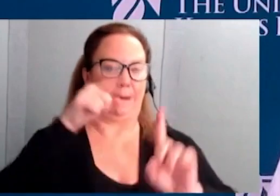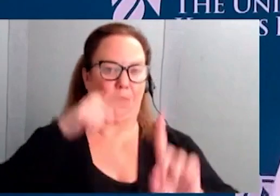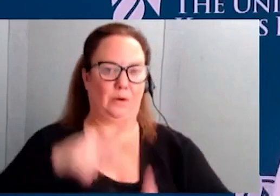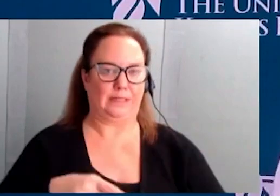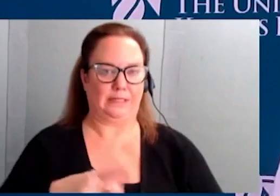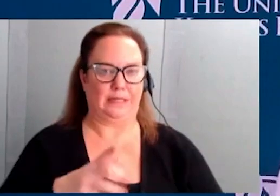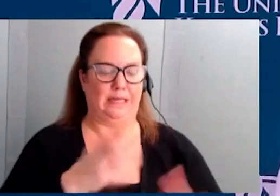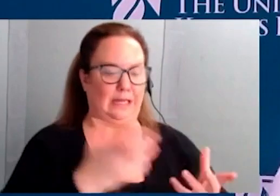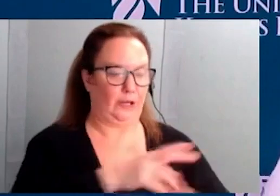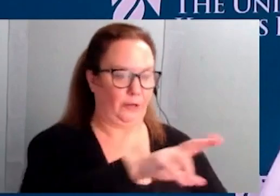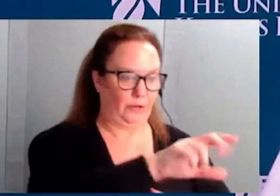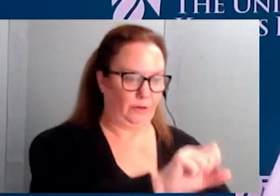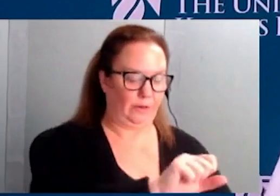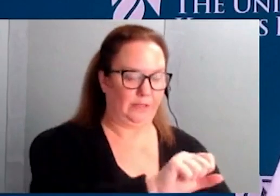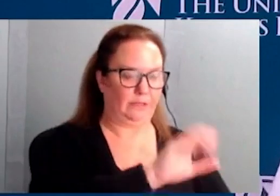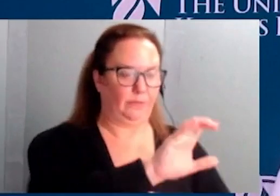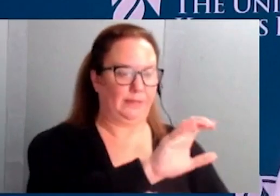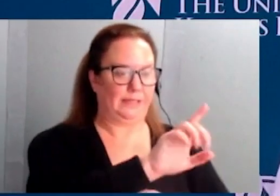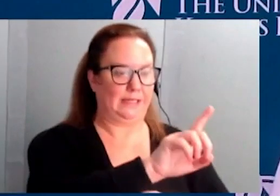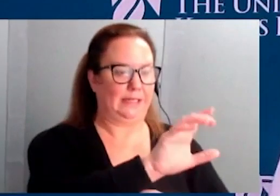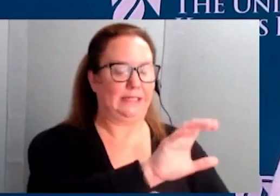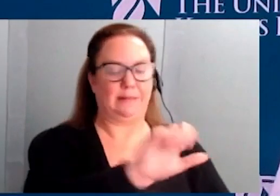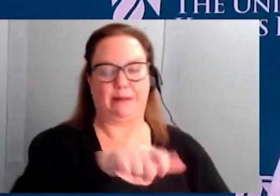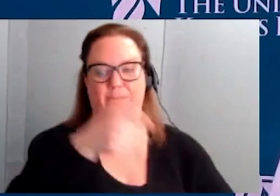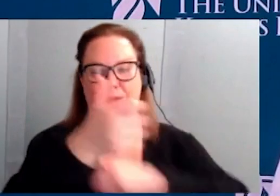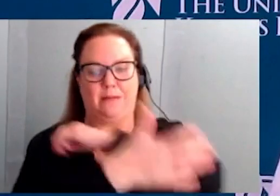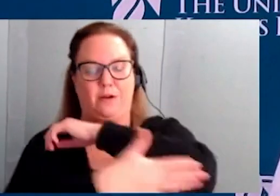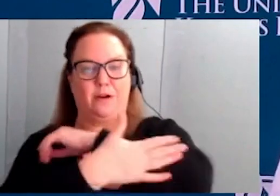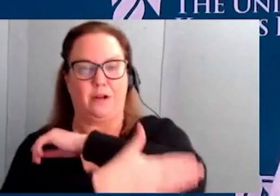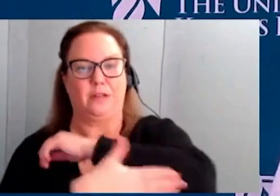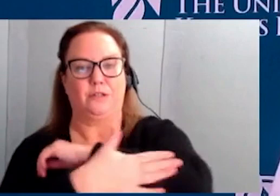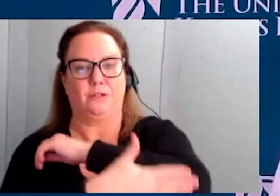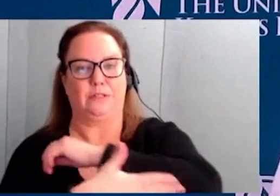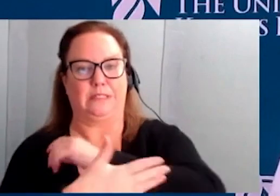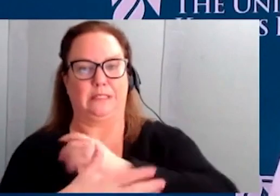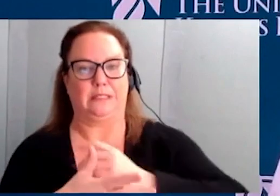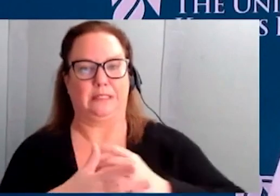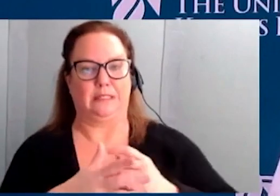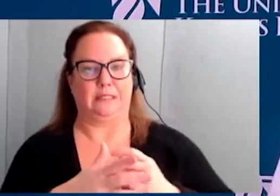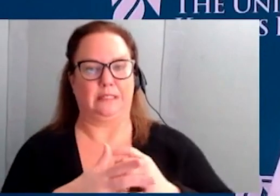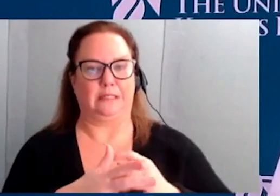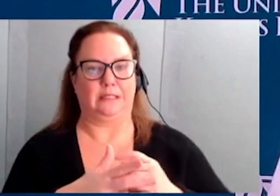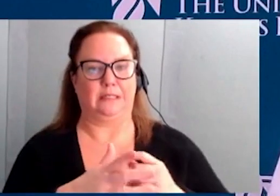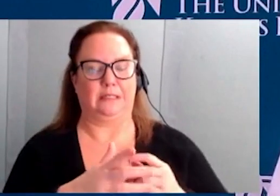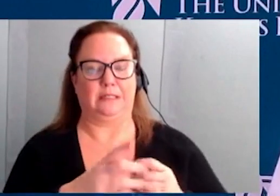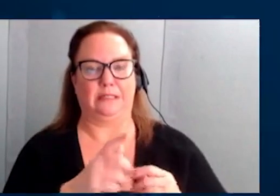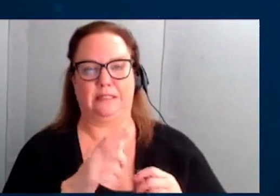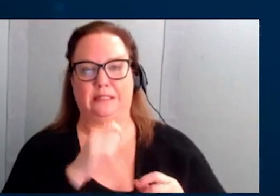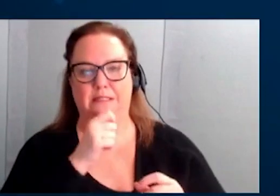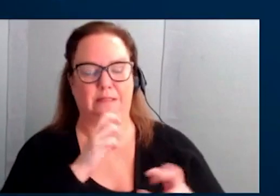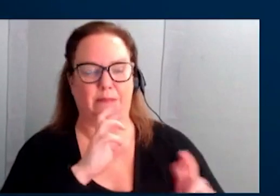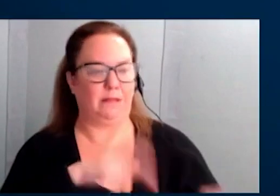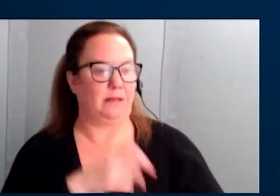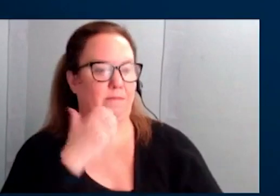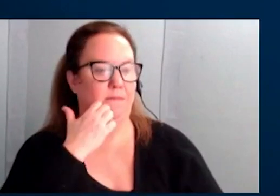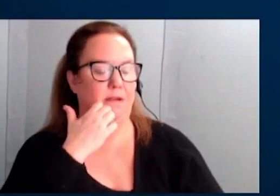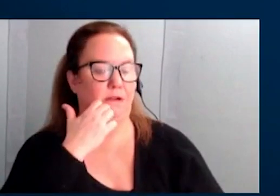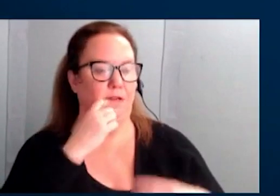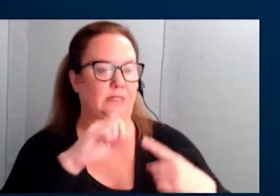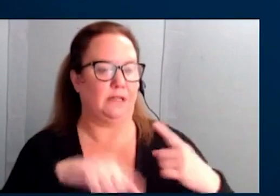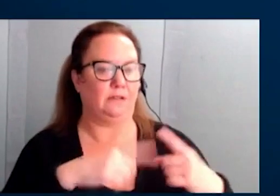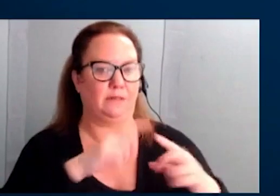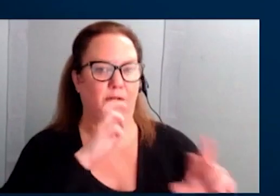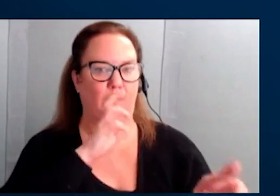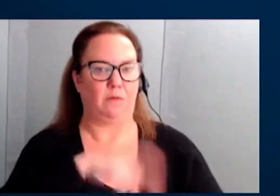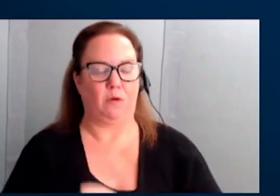in the U.S. from the CDC, but from other countries. And that's not been something that's been reported. Can I tell you, just to pick up